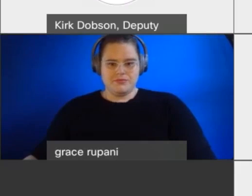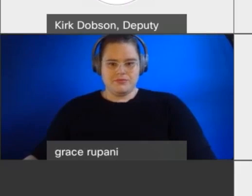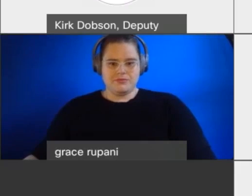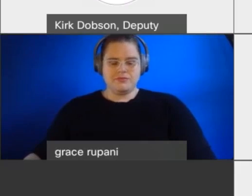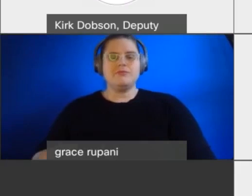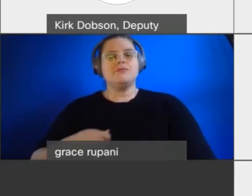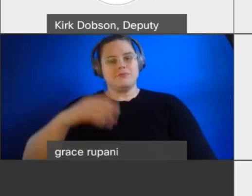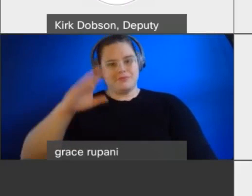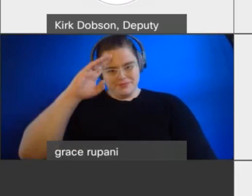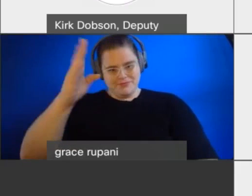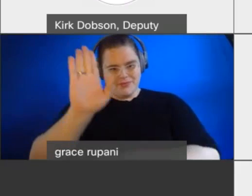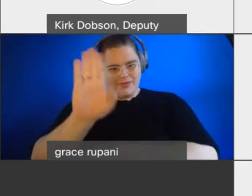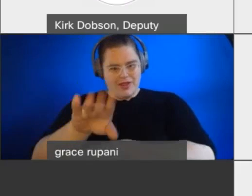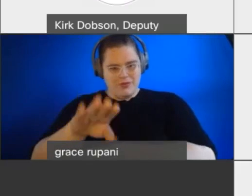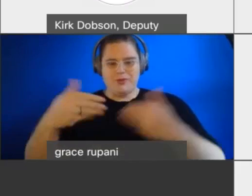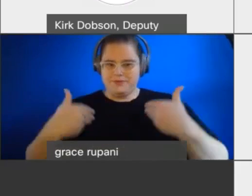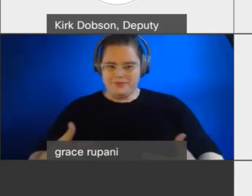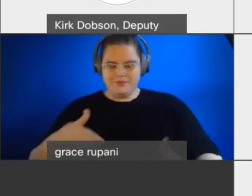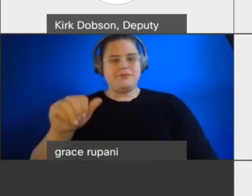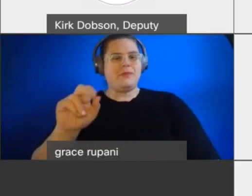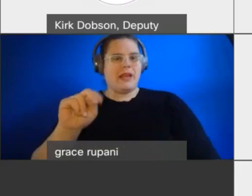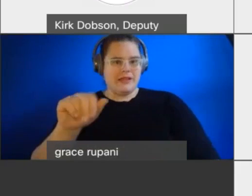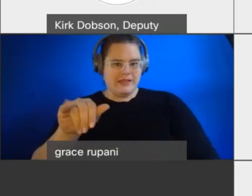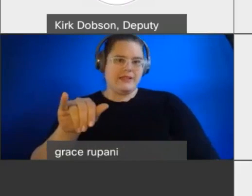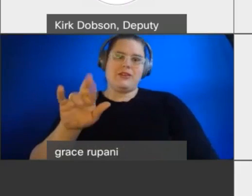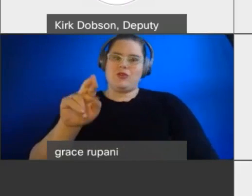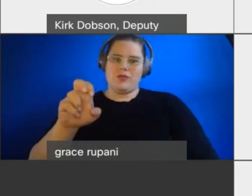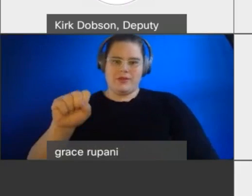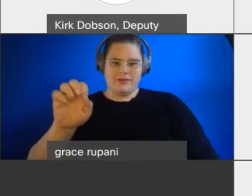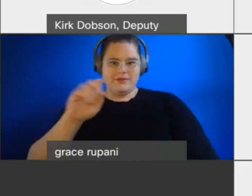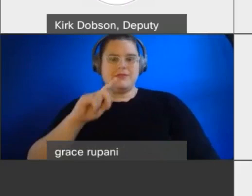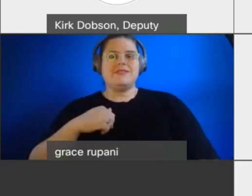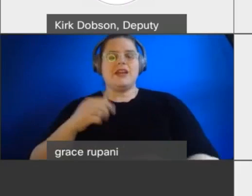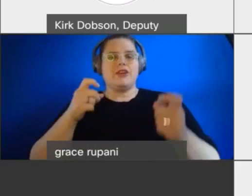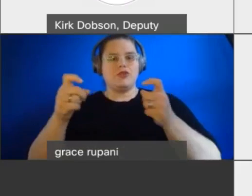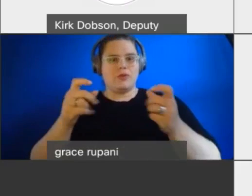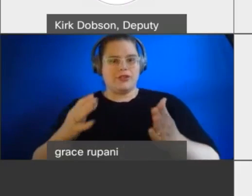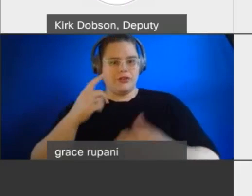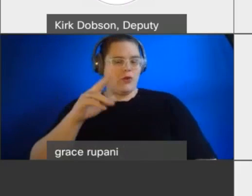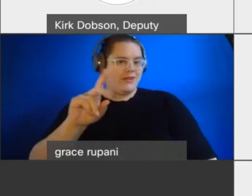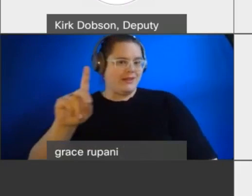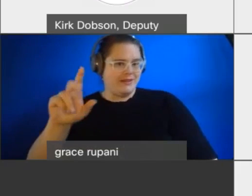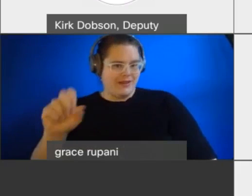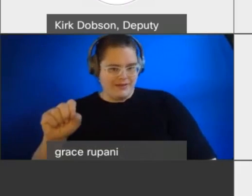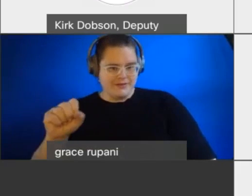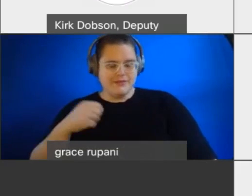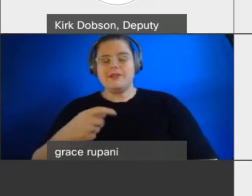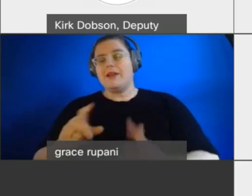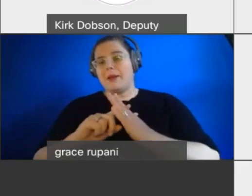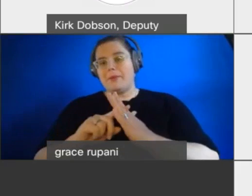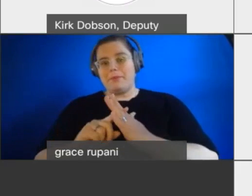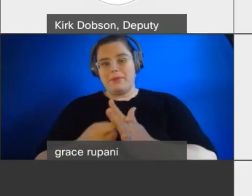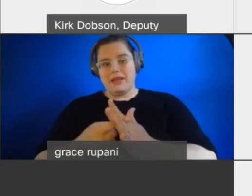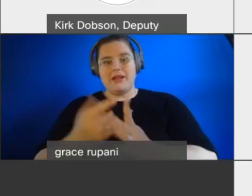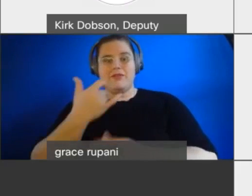Good afternoon, everyone. This is Andy Reese, Director of DDS. Starting out, I just want to let people know that today